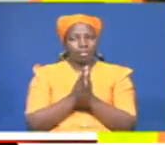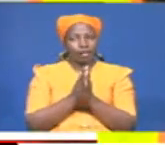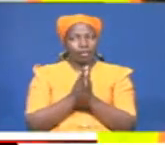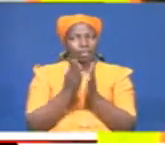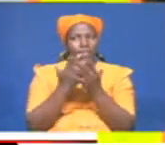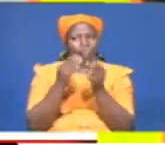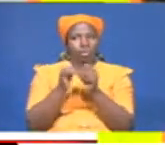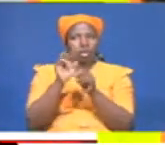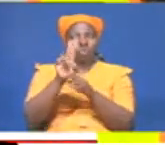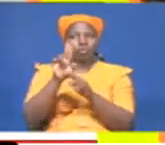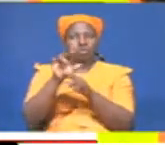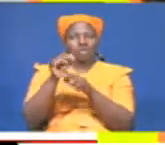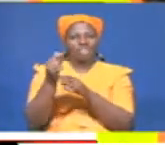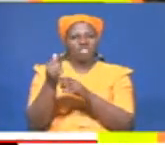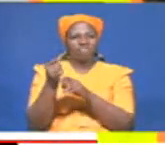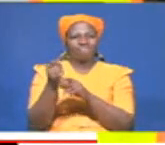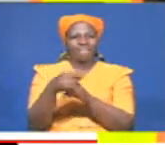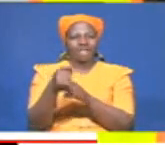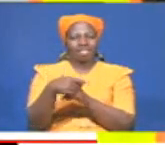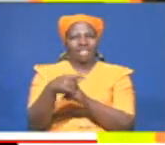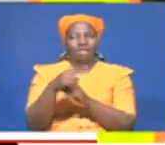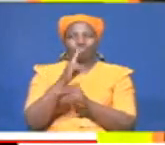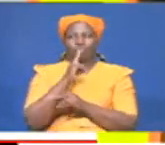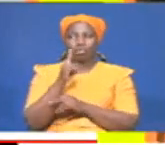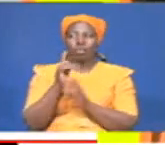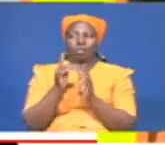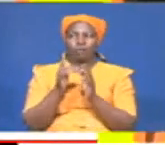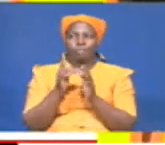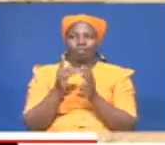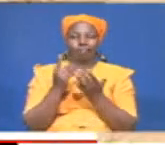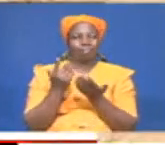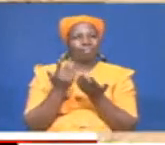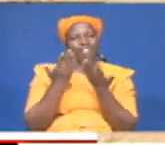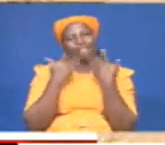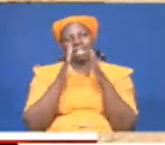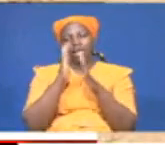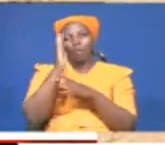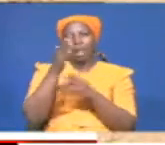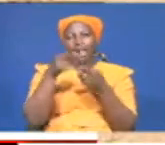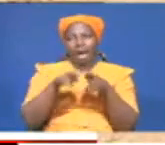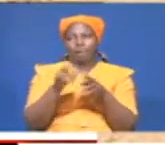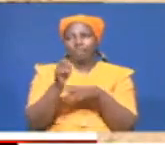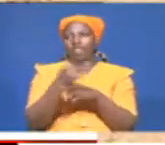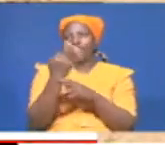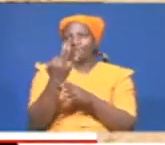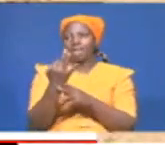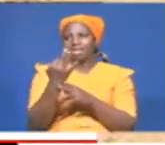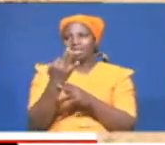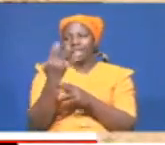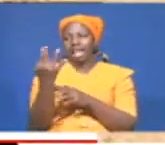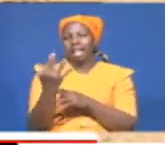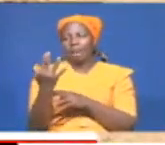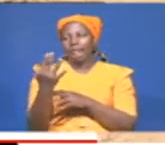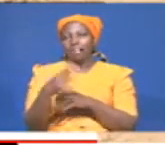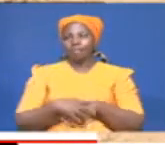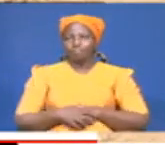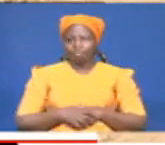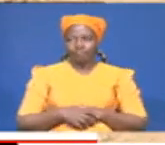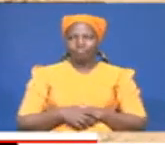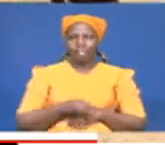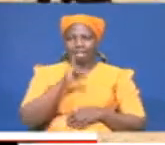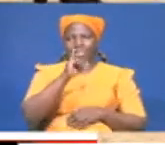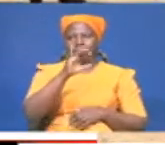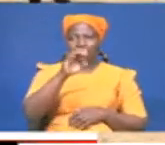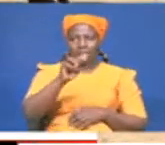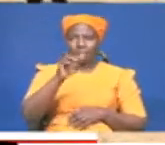a couple of months. It means that the substantial completion will be March, April. ICM, the Italian contractor at the project,